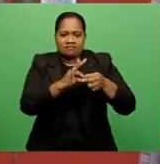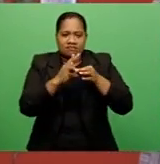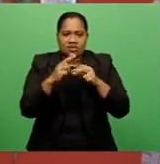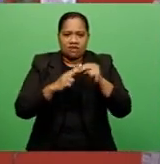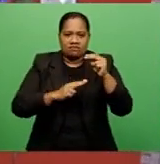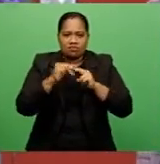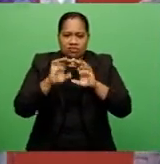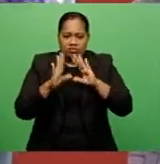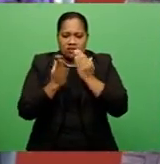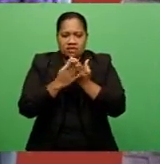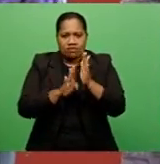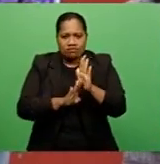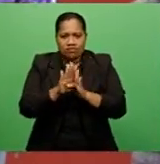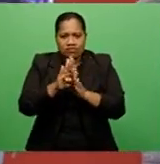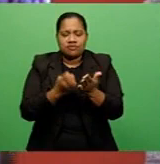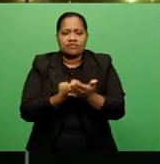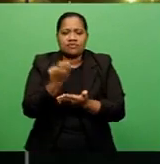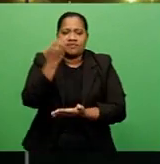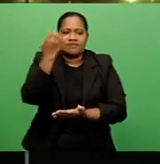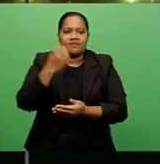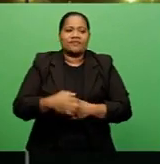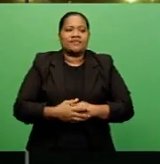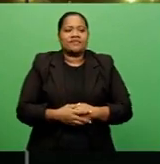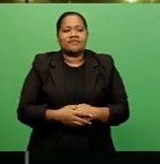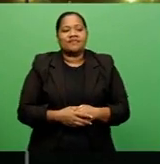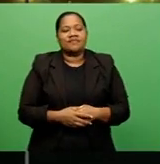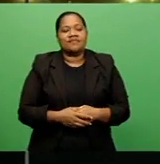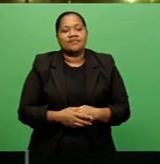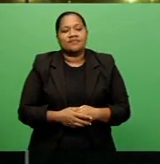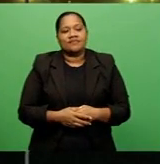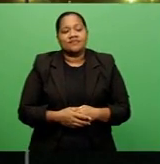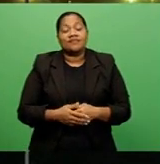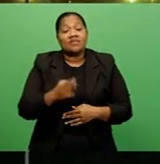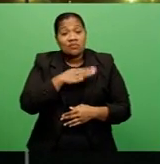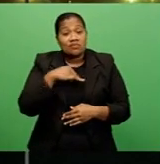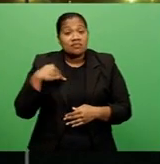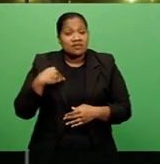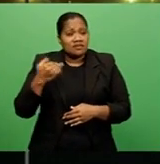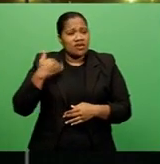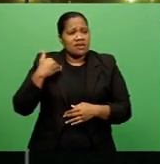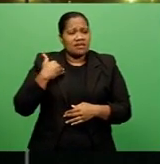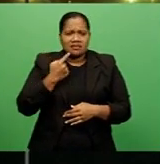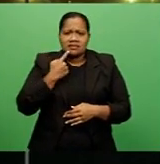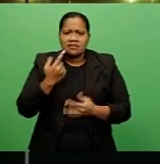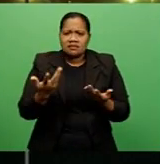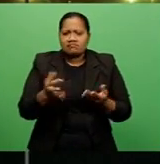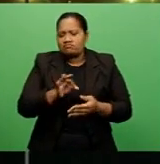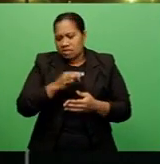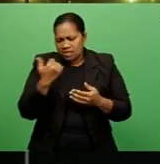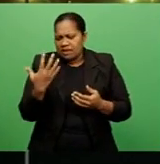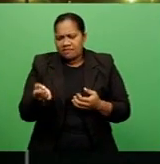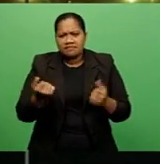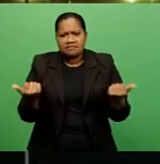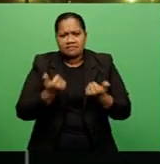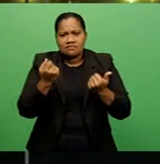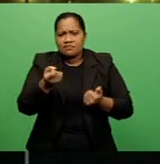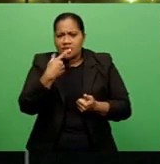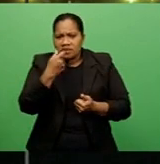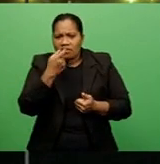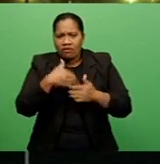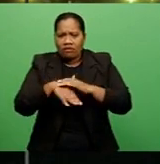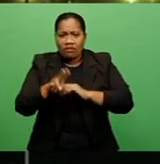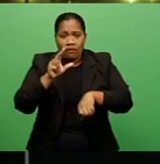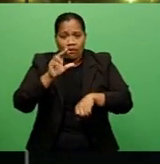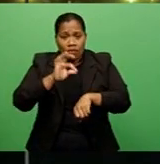Apinisa Wangardobu, FBC News. Well, the Minister for Health says there is enough stock of Panadol in